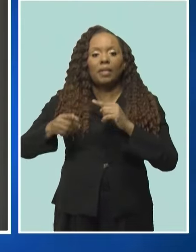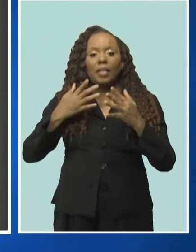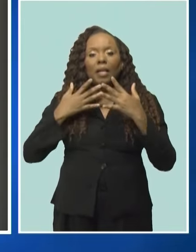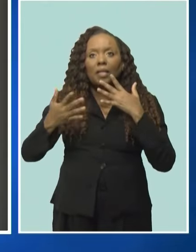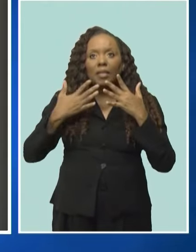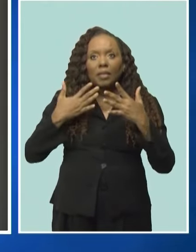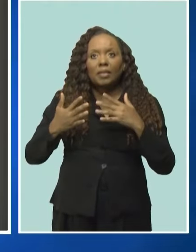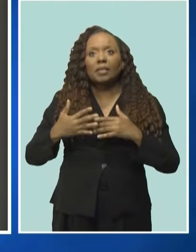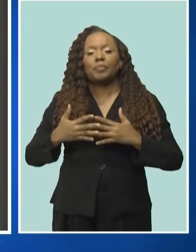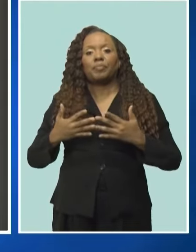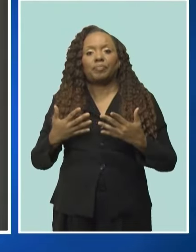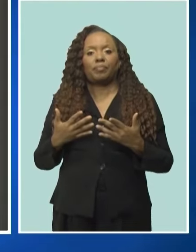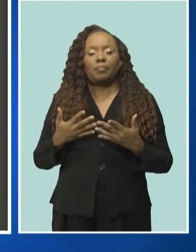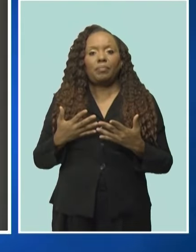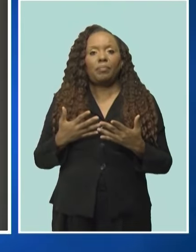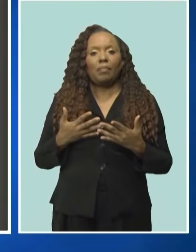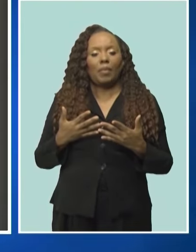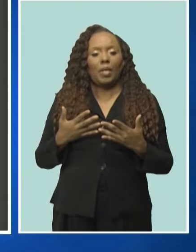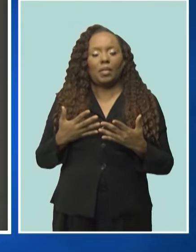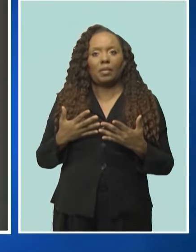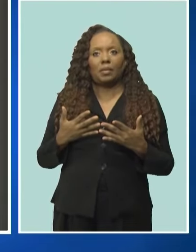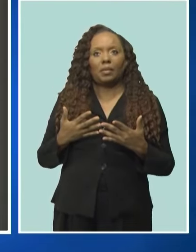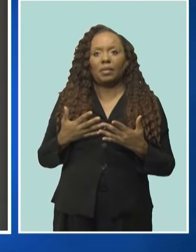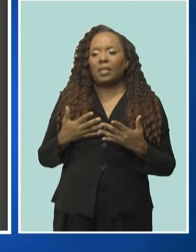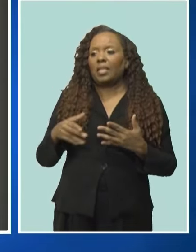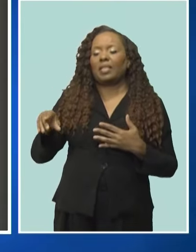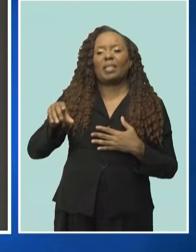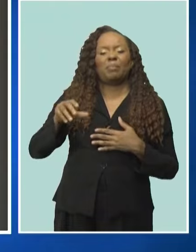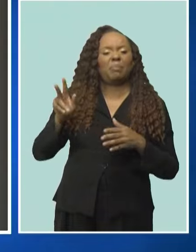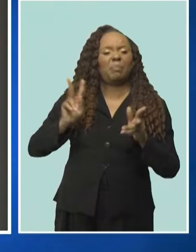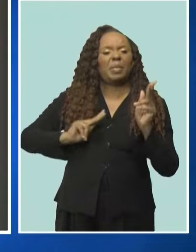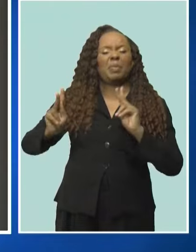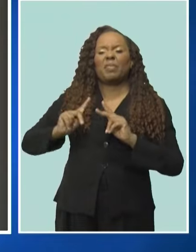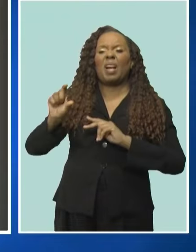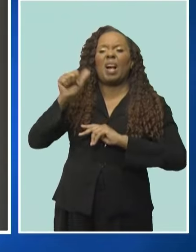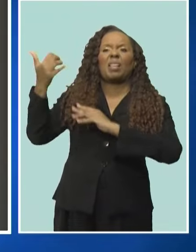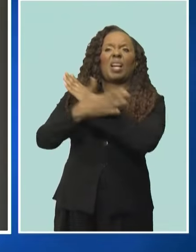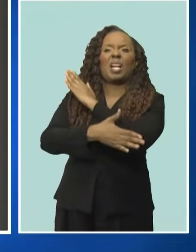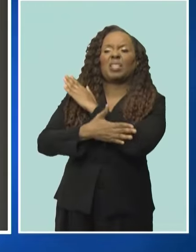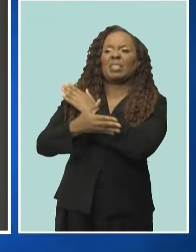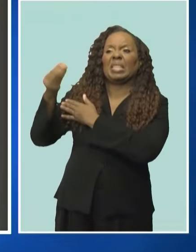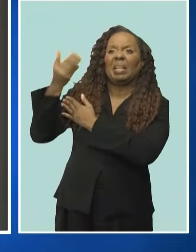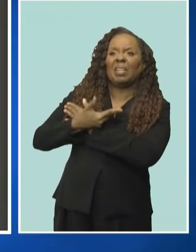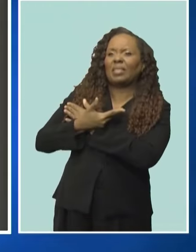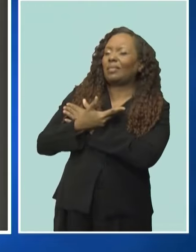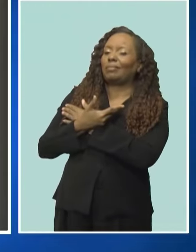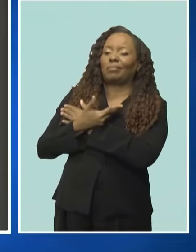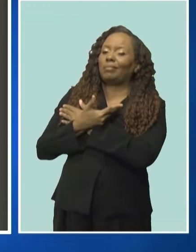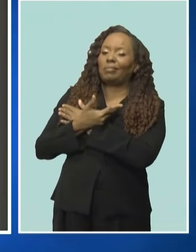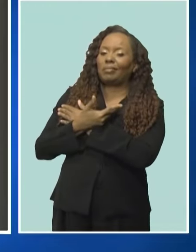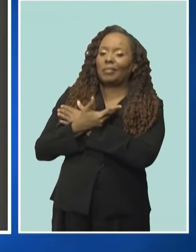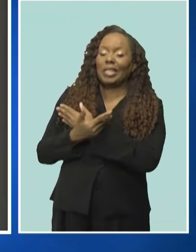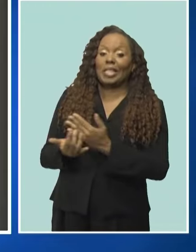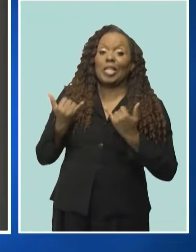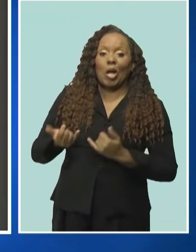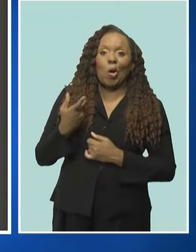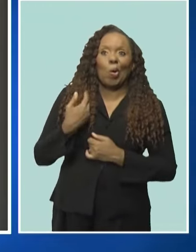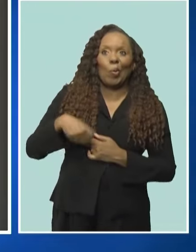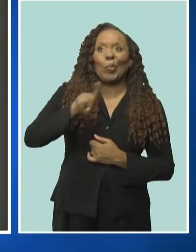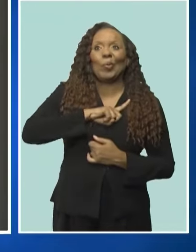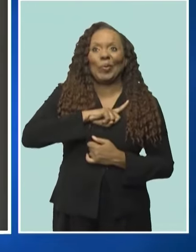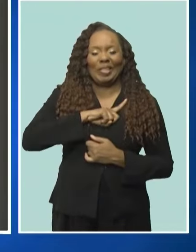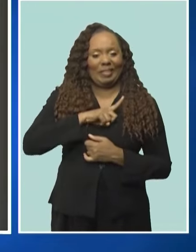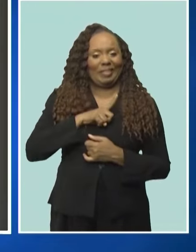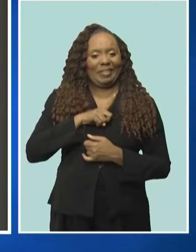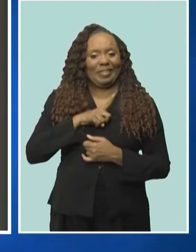year, it usually comes from a completely different continent, and now we have our very, very own. So I am extremely excited to be one of